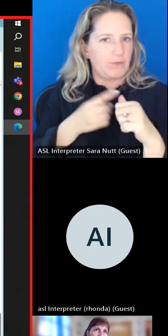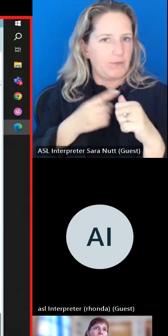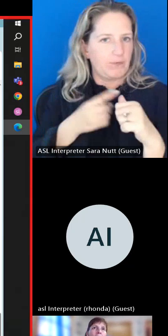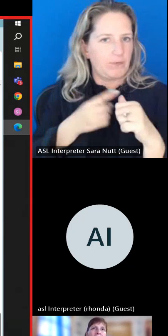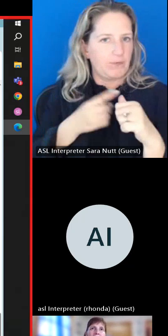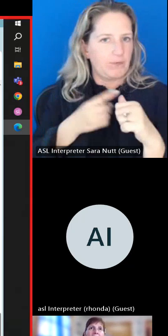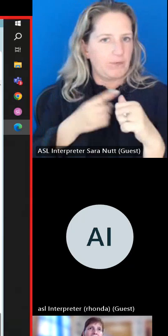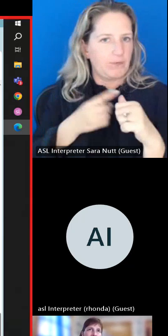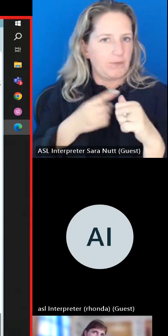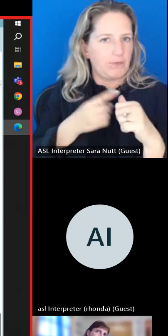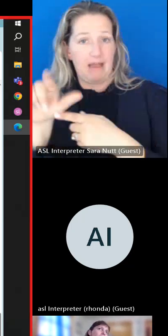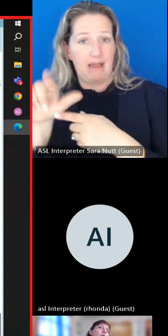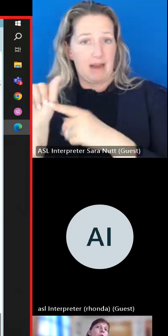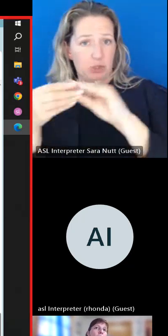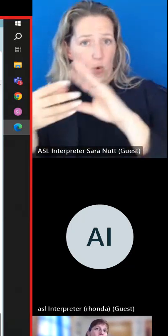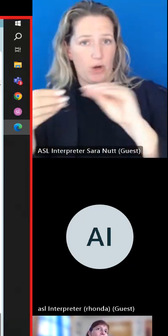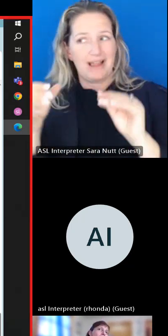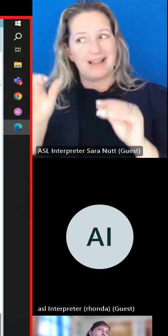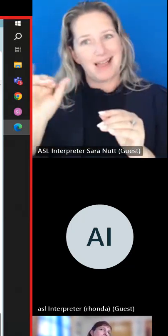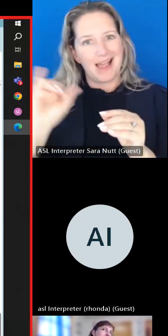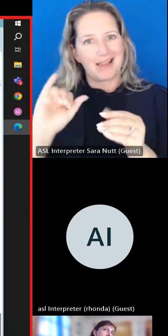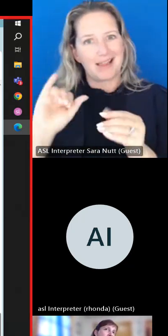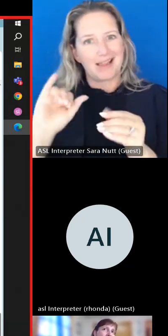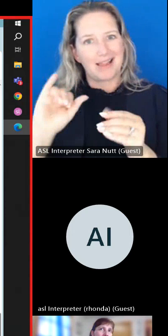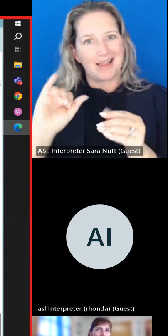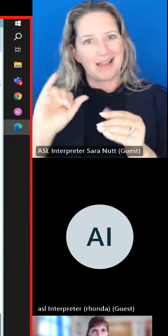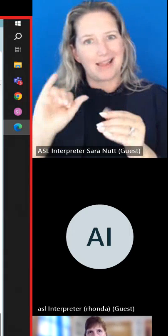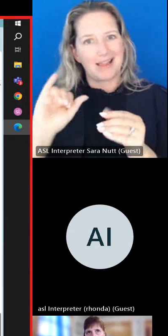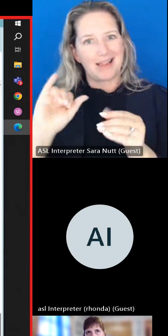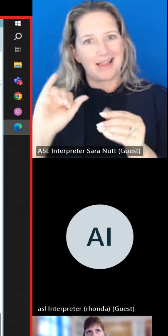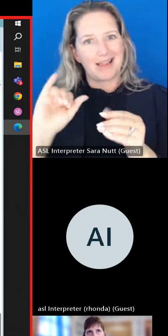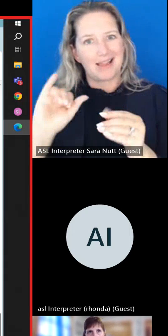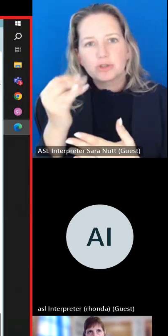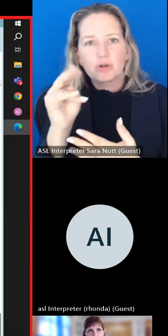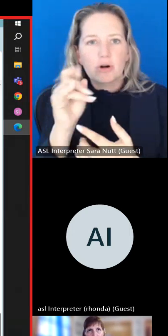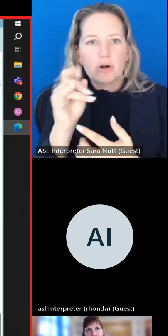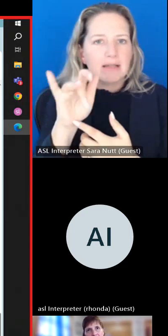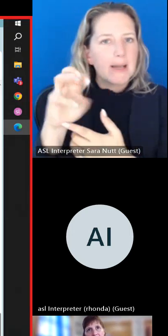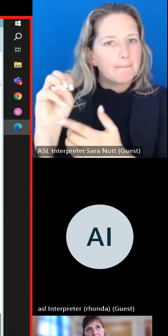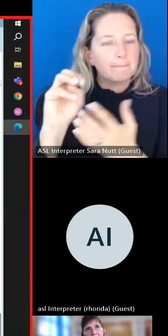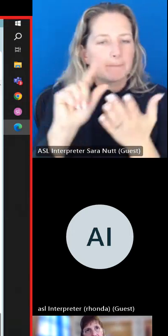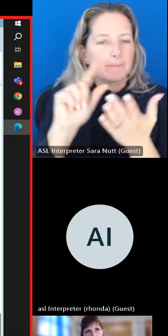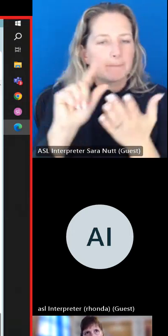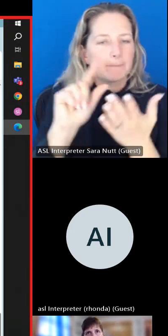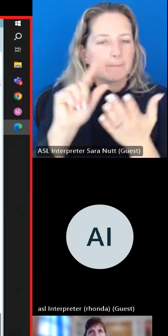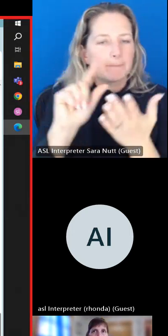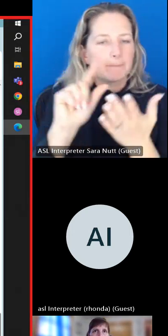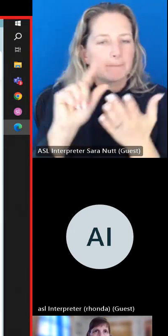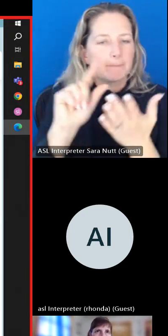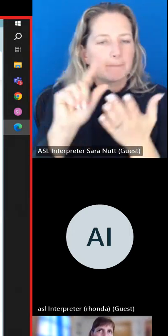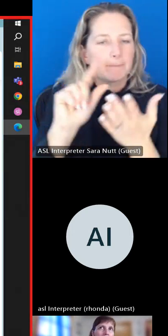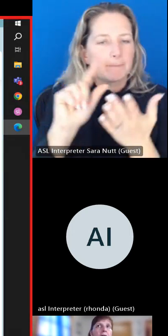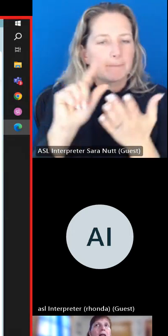So if you want to ask who or what, let me see if I can make this